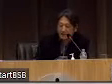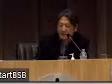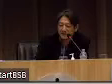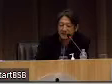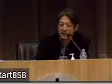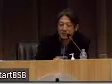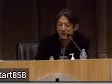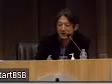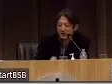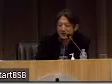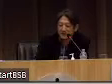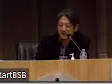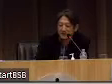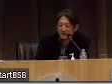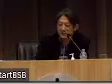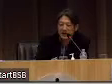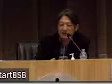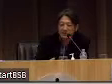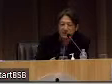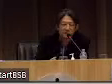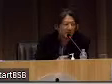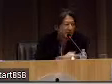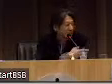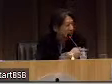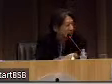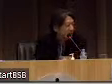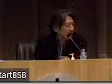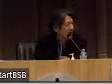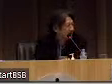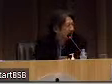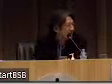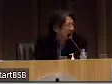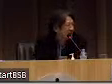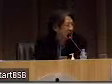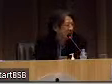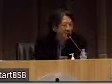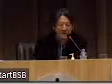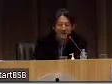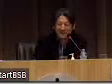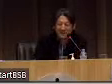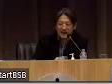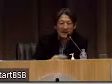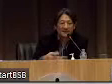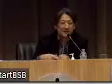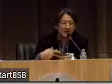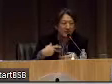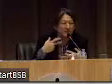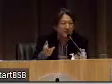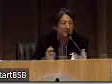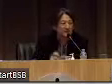Here, to identify how are the data in Brazil, as my colleague said,